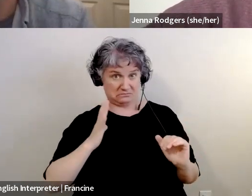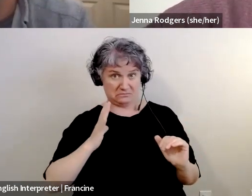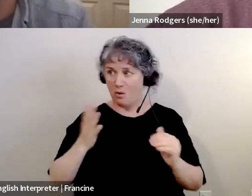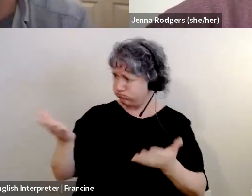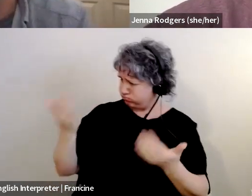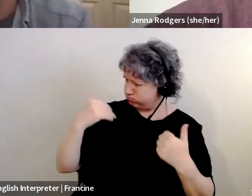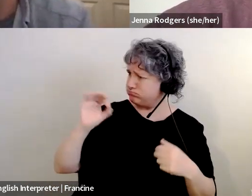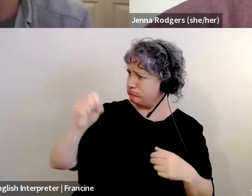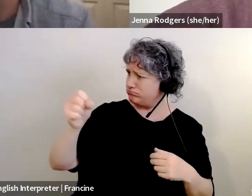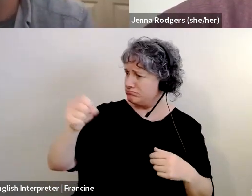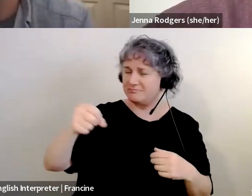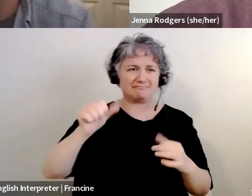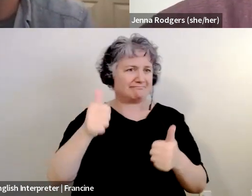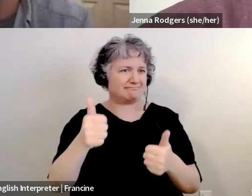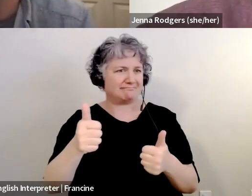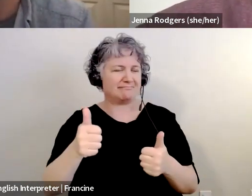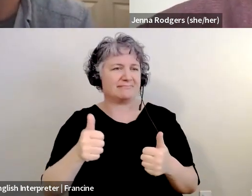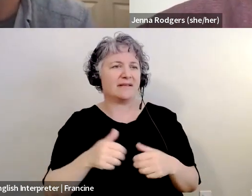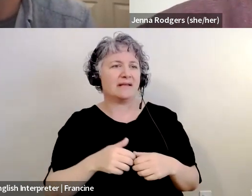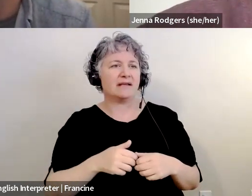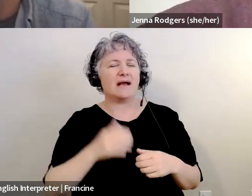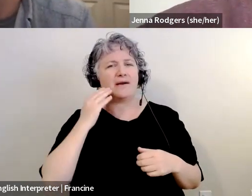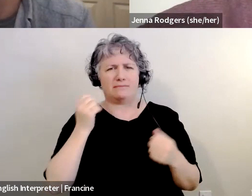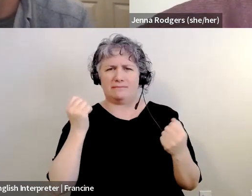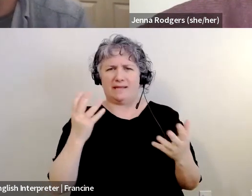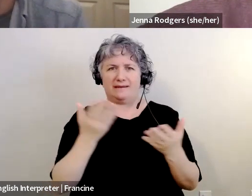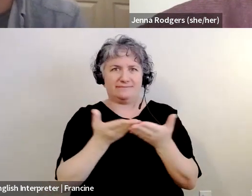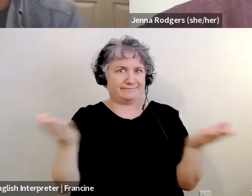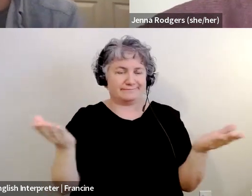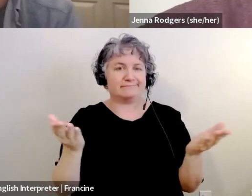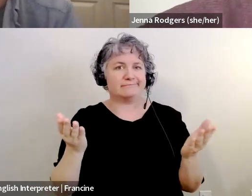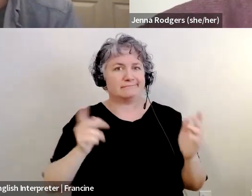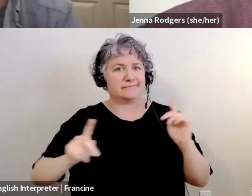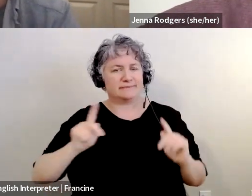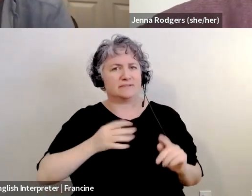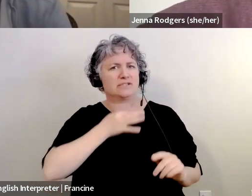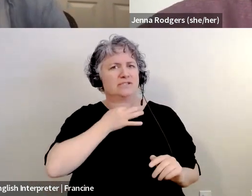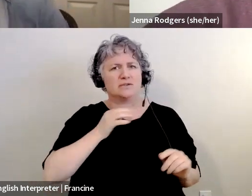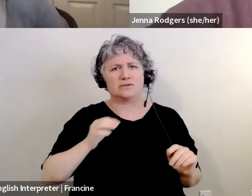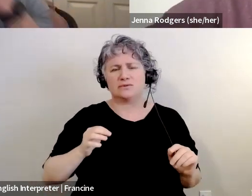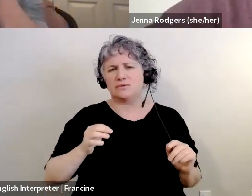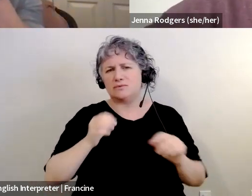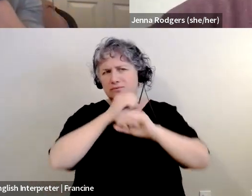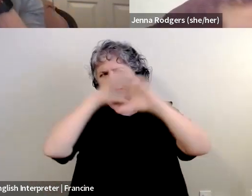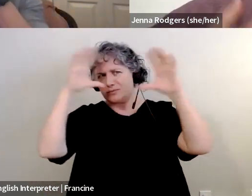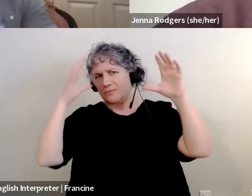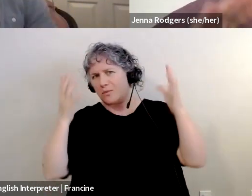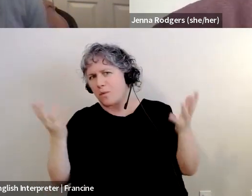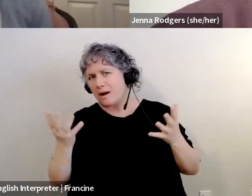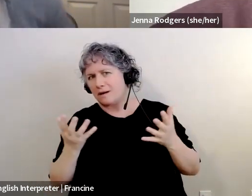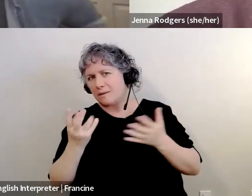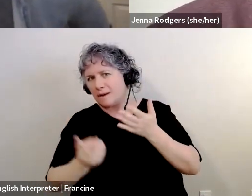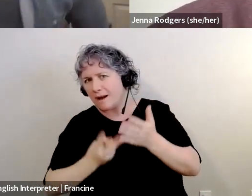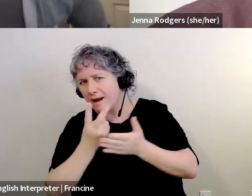Absolutely. Yeah, absolutely. Fantastic. So I know lots of people like to know where the session is going. So this